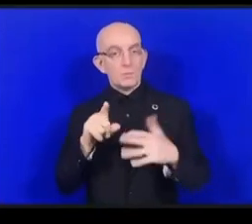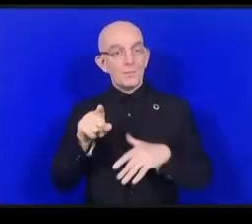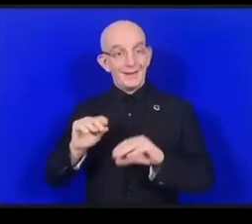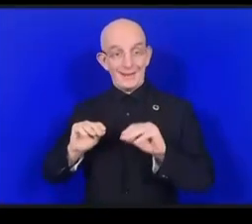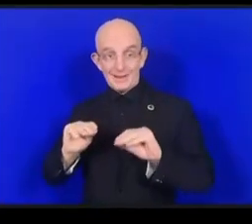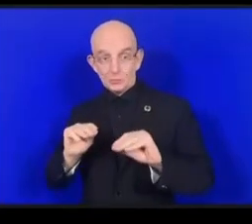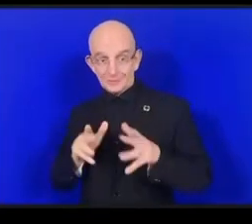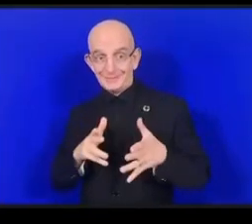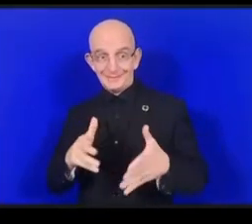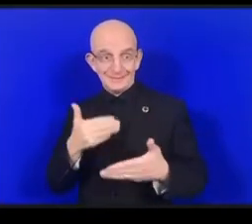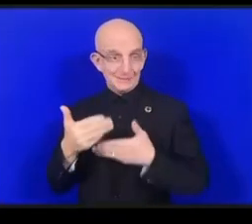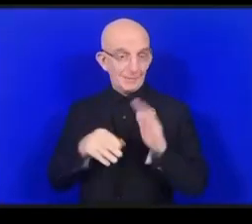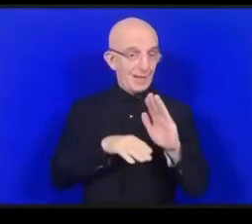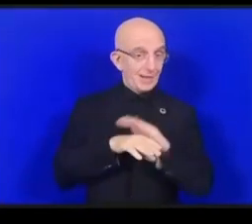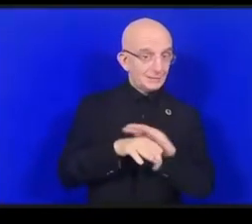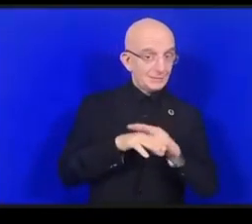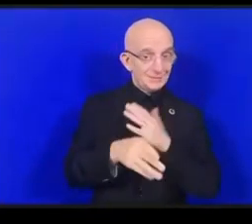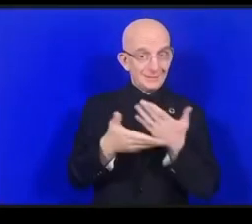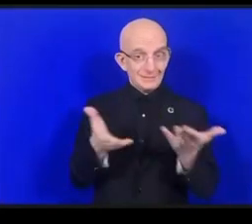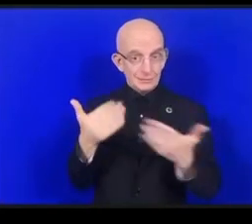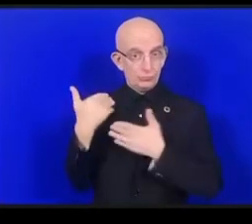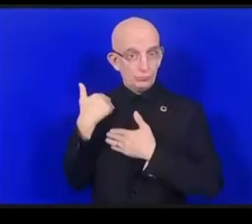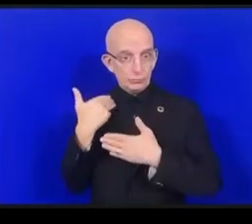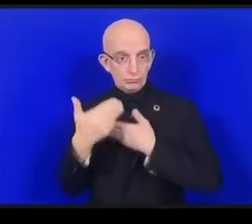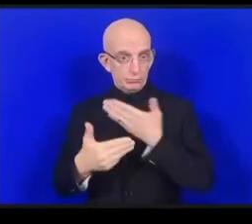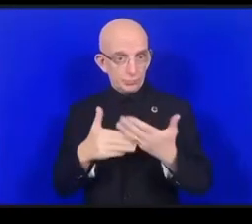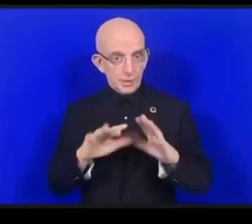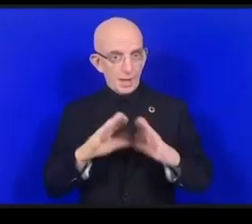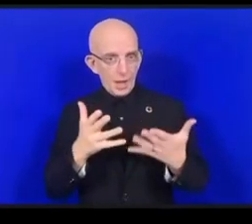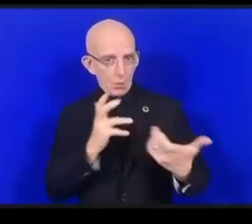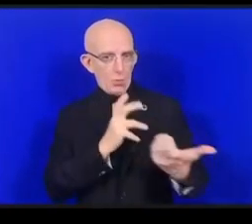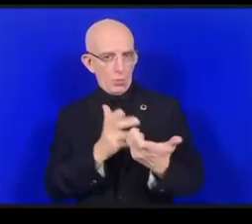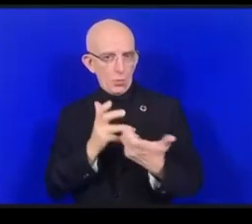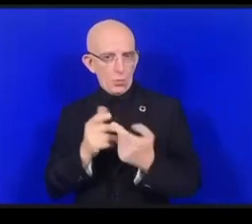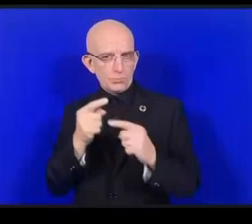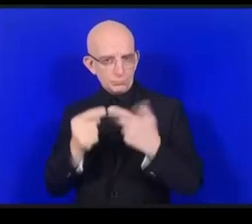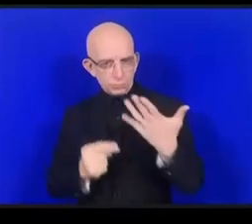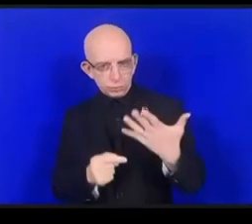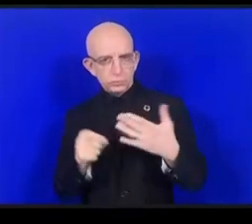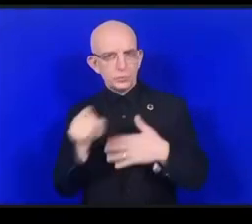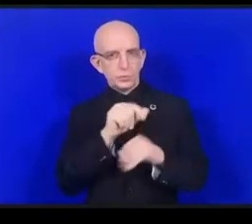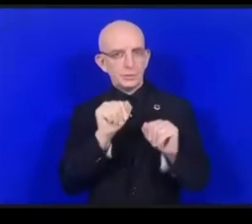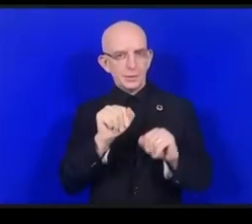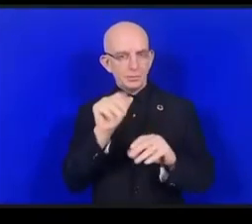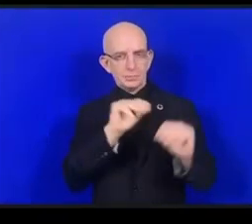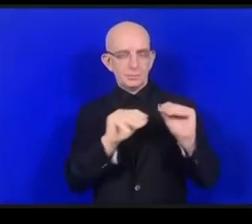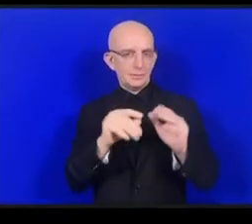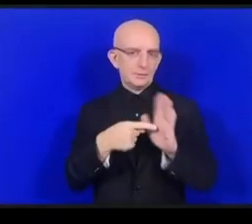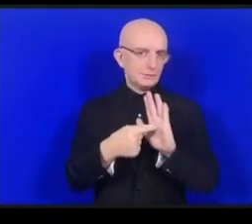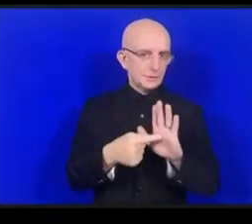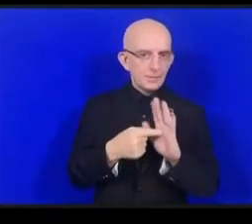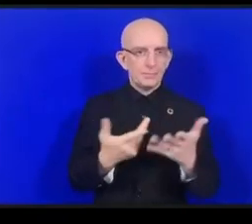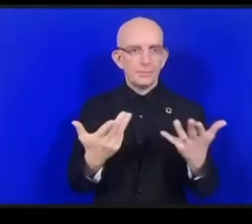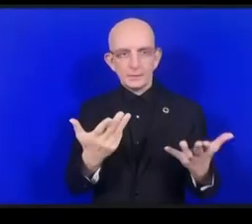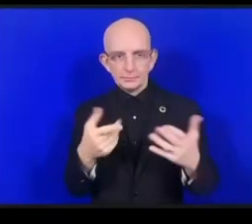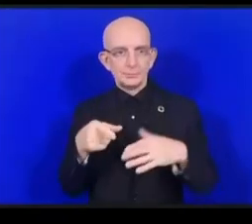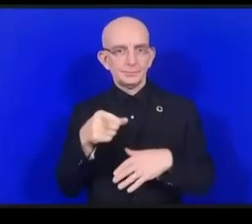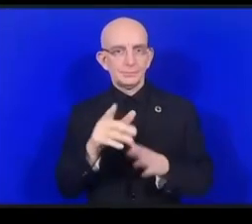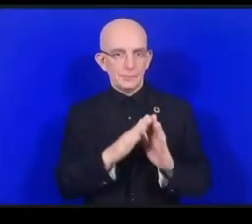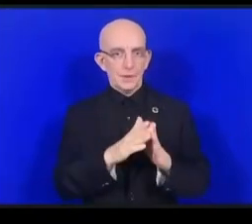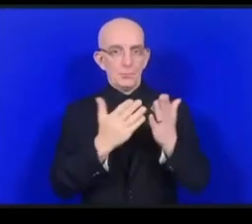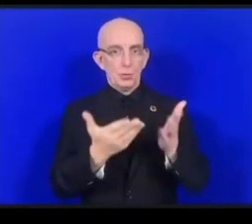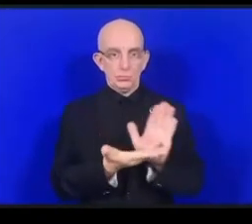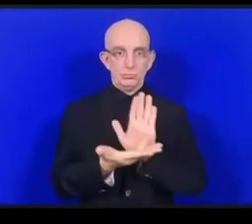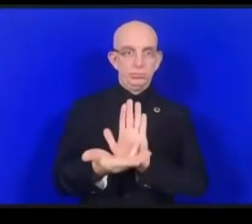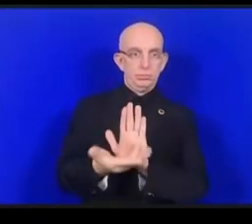is sight impaired or something like this, as opposed to thinking about what does it look like if these resources